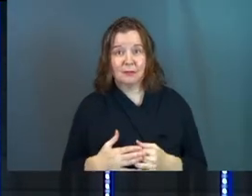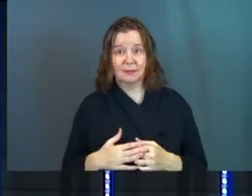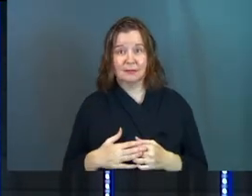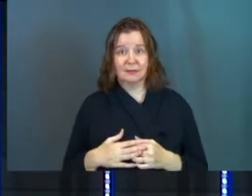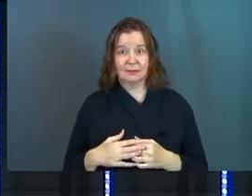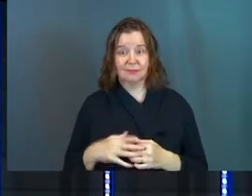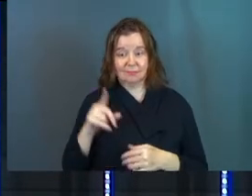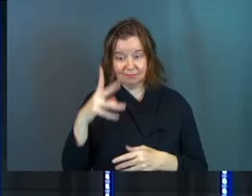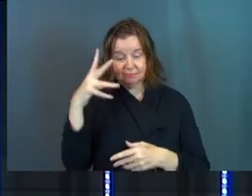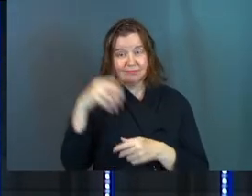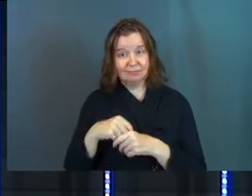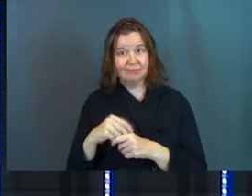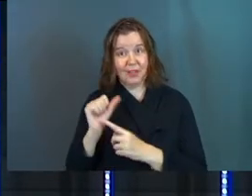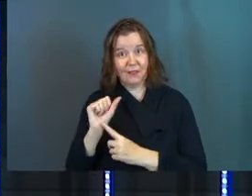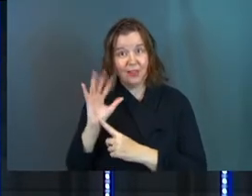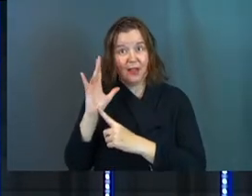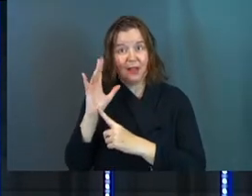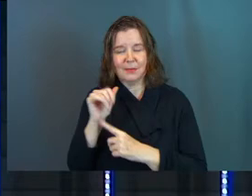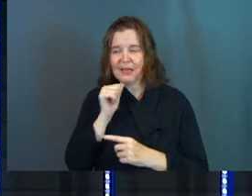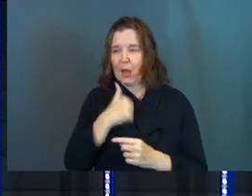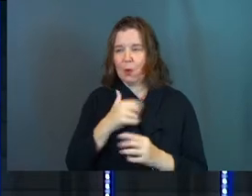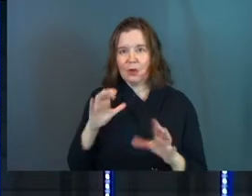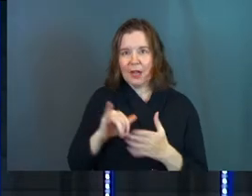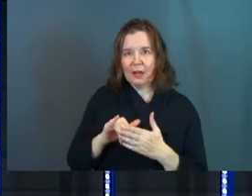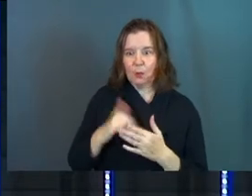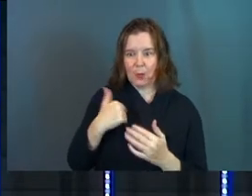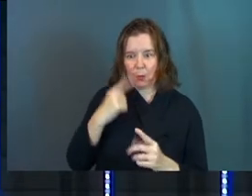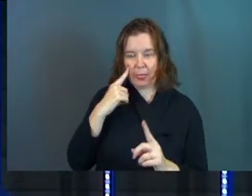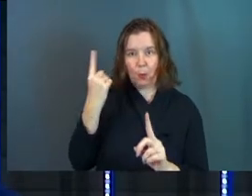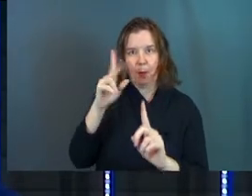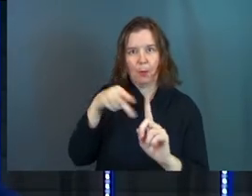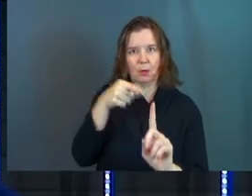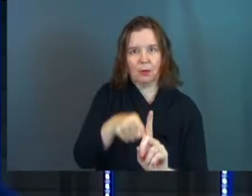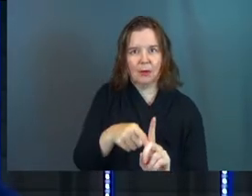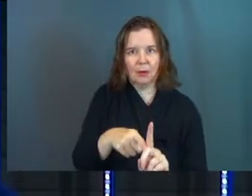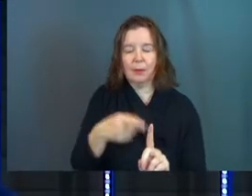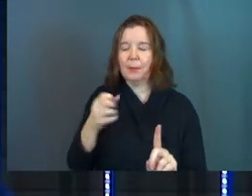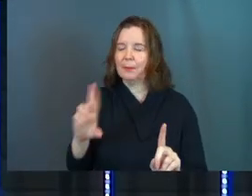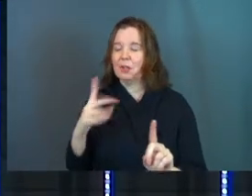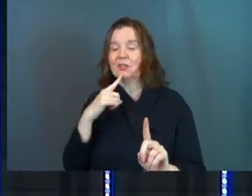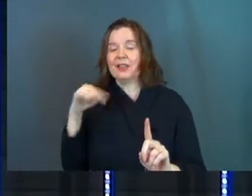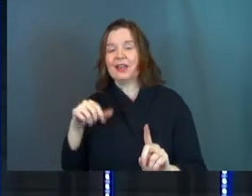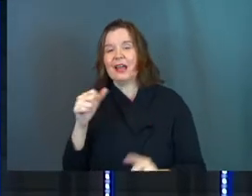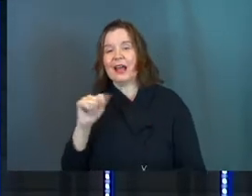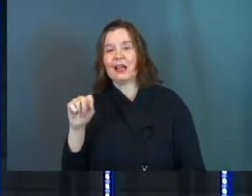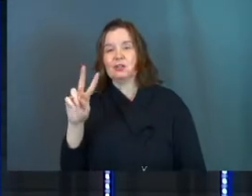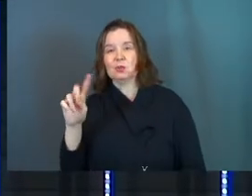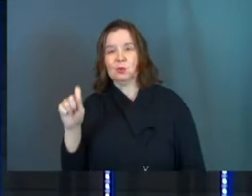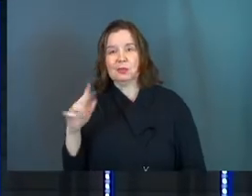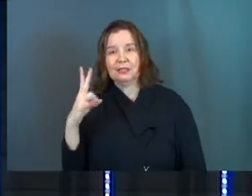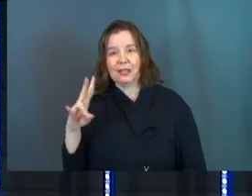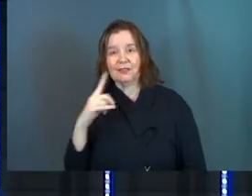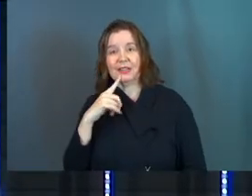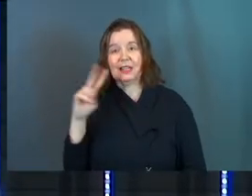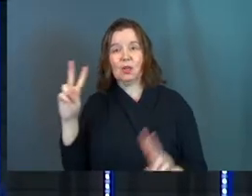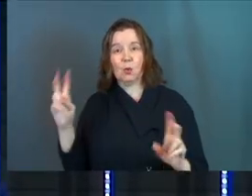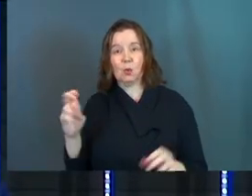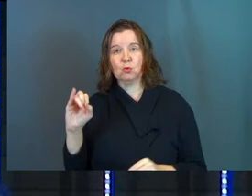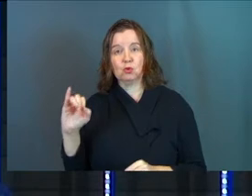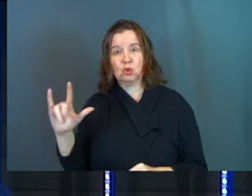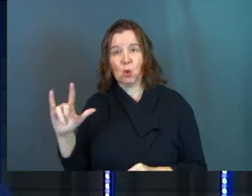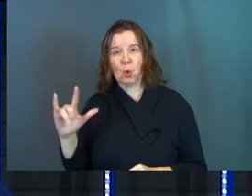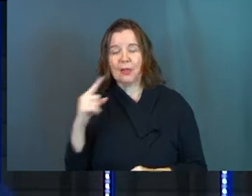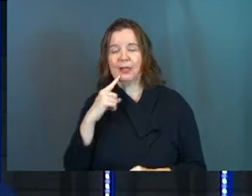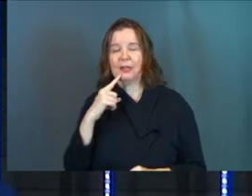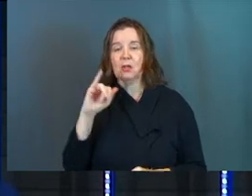a flame right there. It's not how we would have done it. And then Peter comes and he says this. This is Acts 2:17. He quotes Joel here. He goes